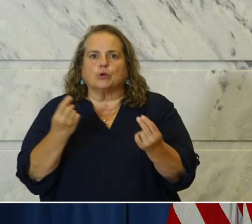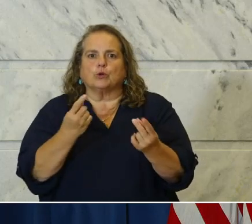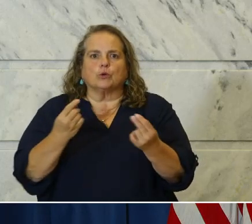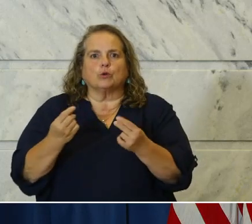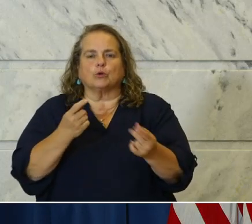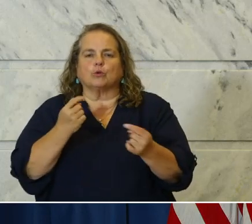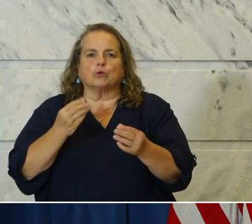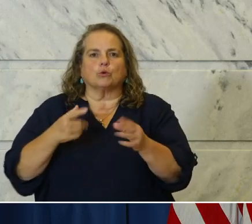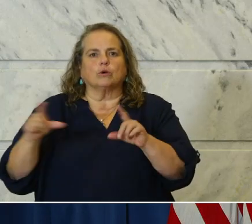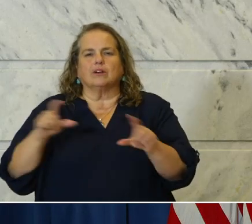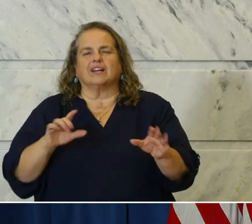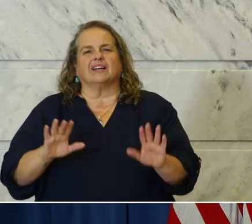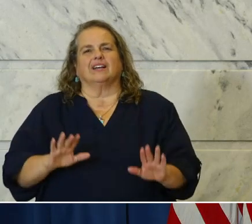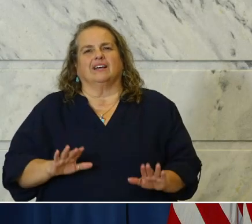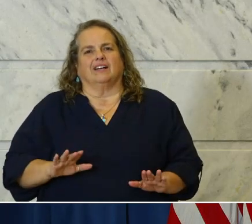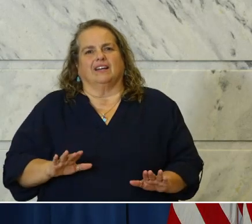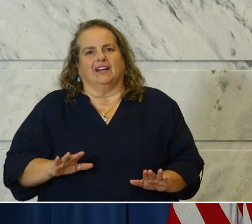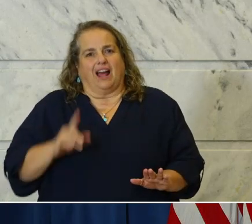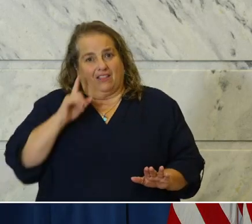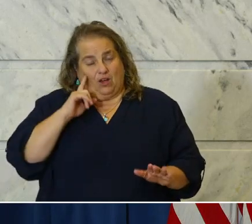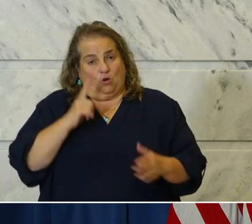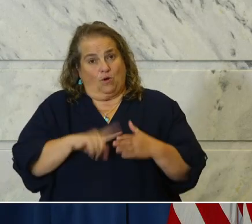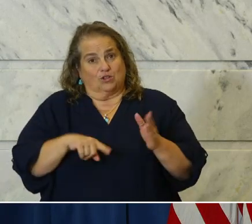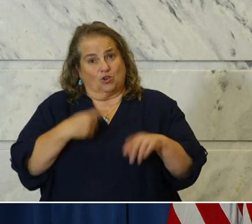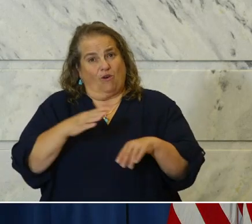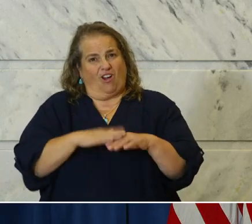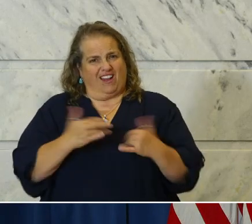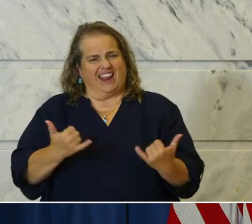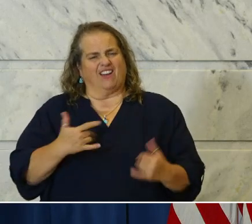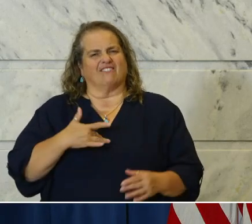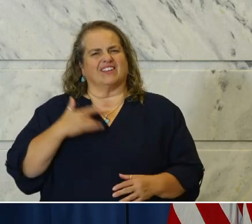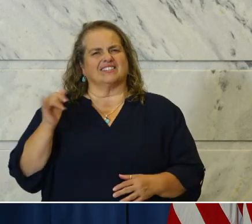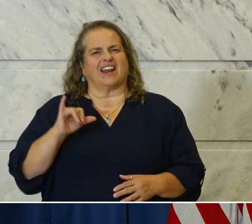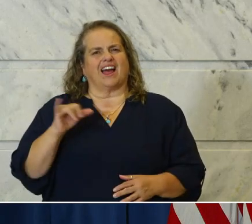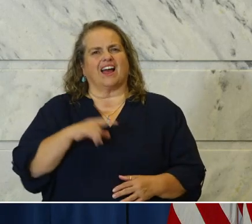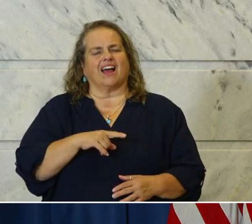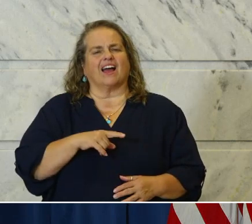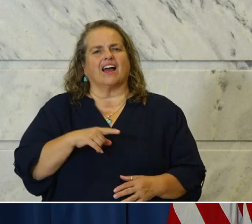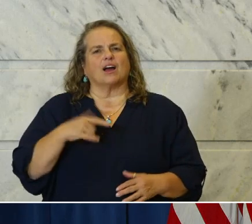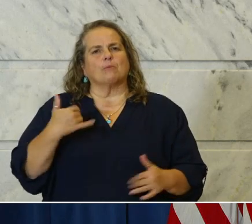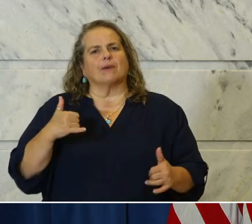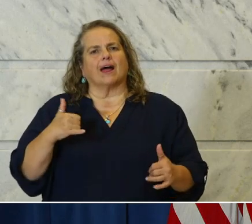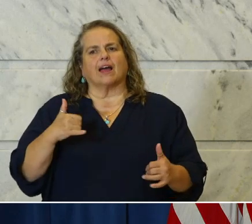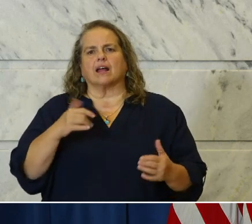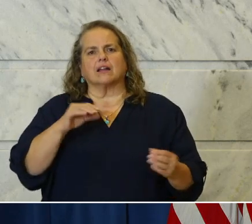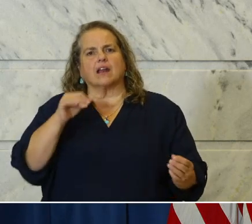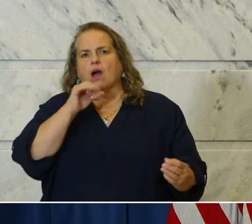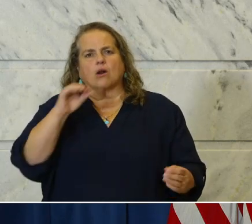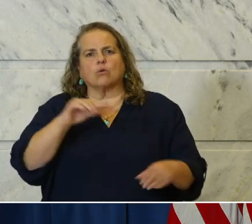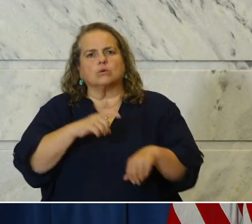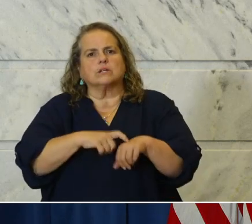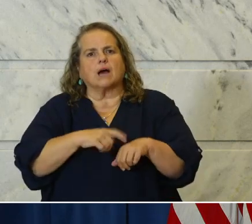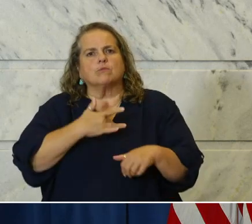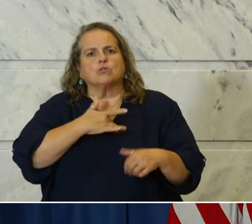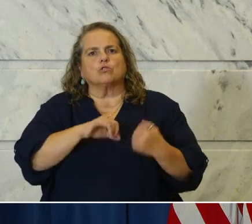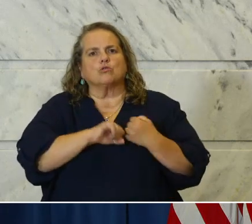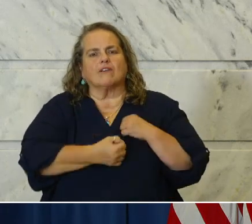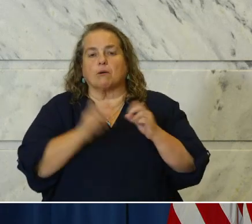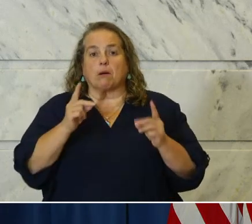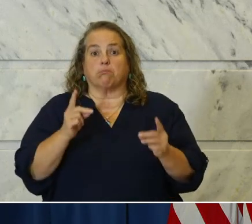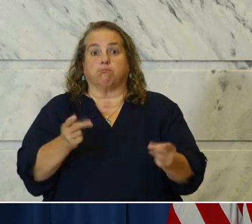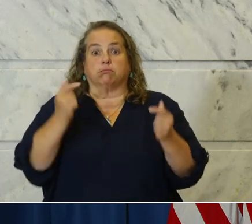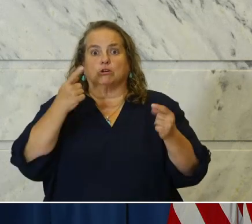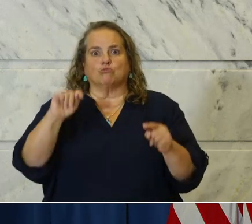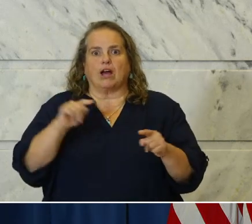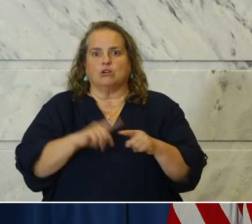And in many ways, I think that what's going on right now kind of feels like that. Kind of feels like that amazing family member passed away and people immediately started